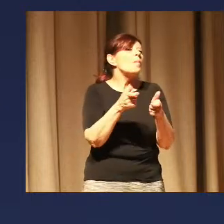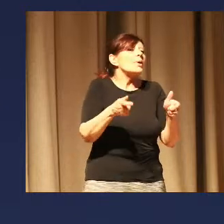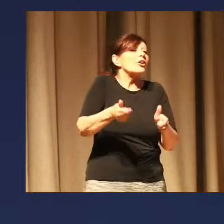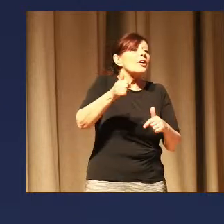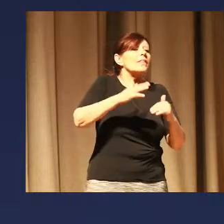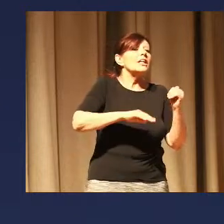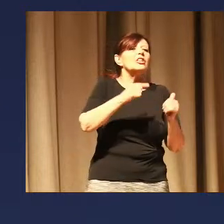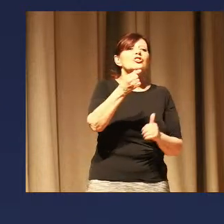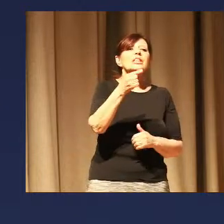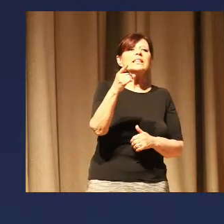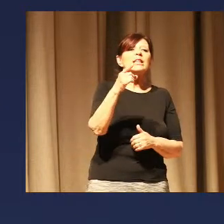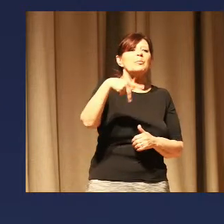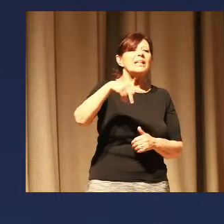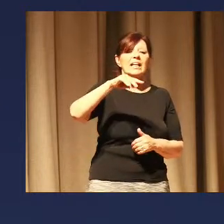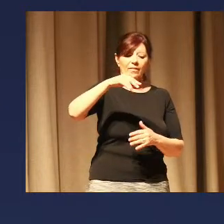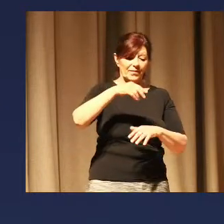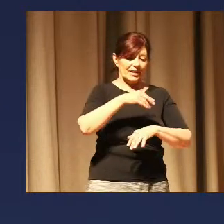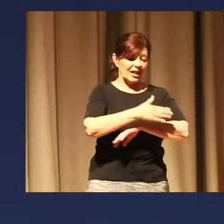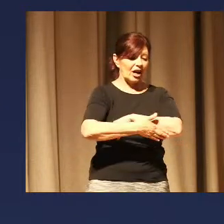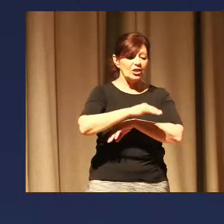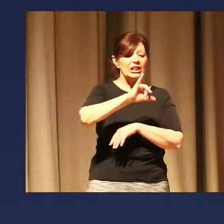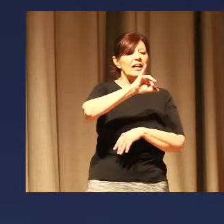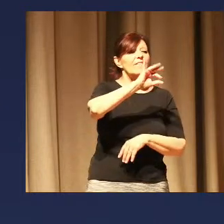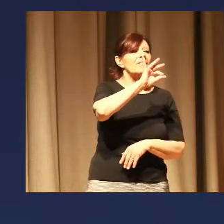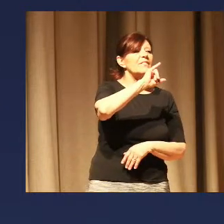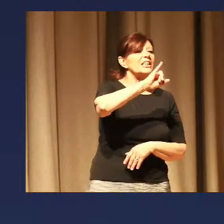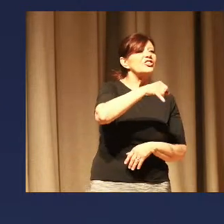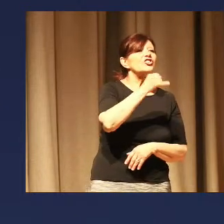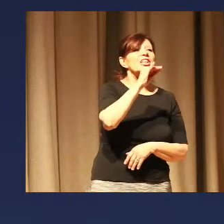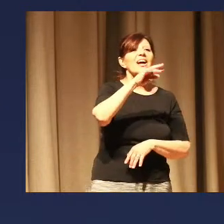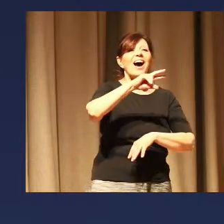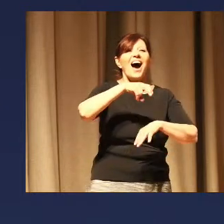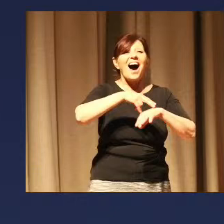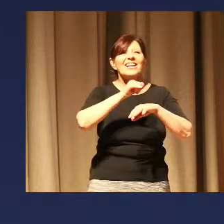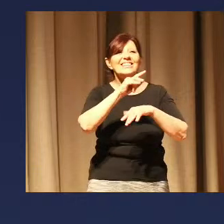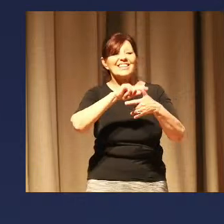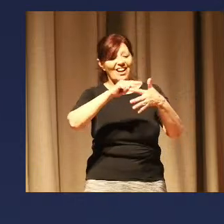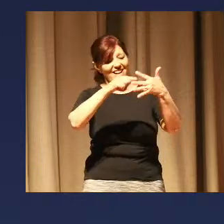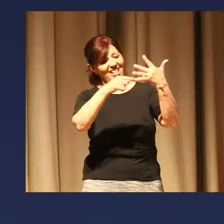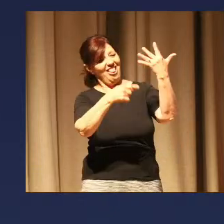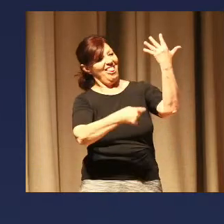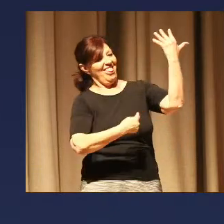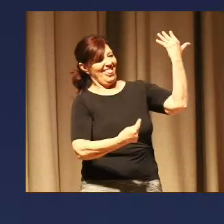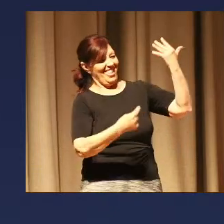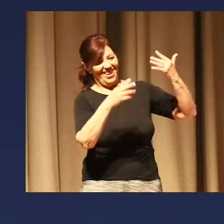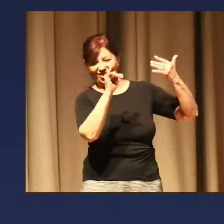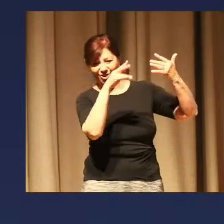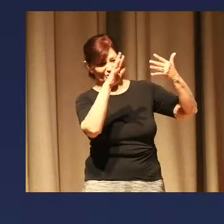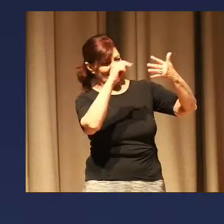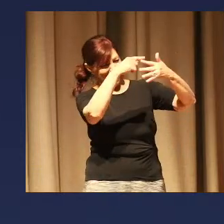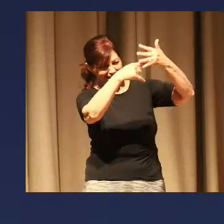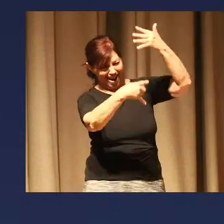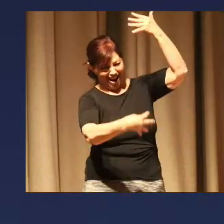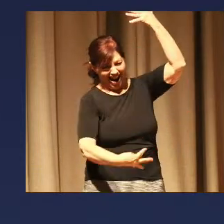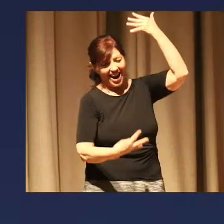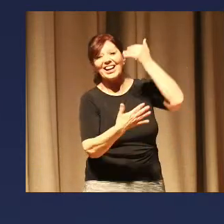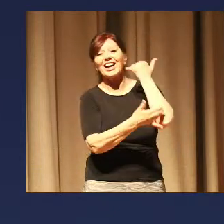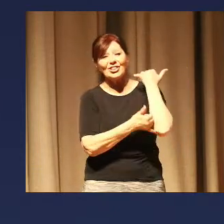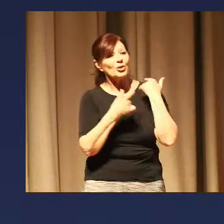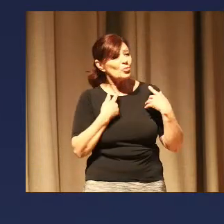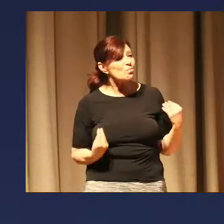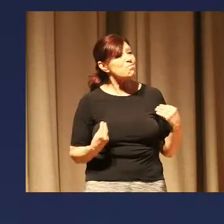the GDP of Fiji, Lebanon, Iceland, Serbia, Slovenia, Costa Rica, and many other